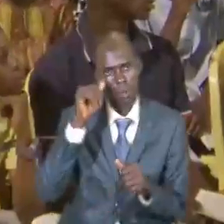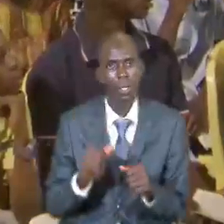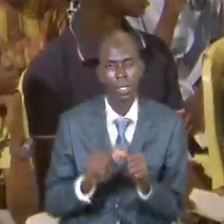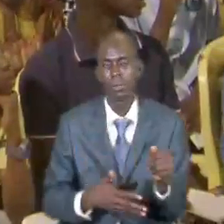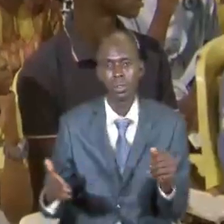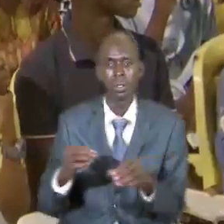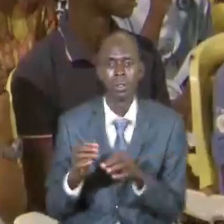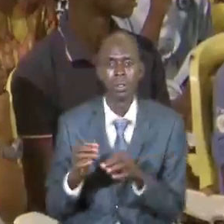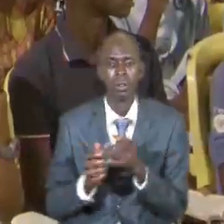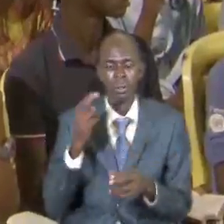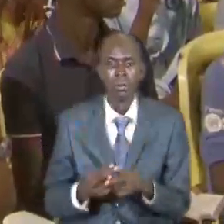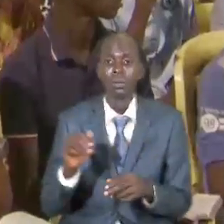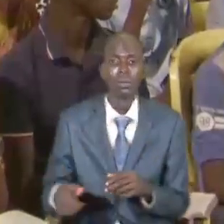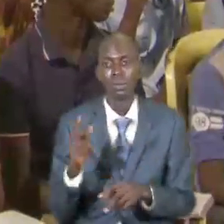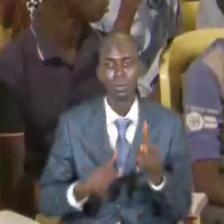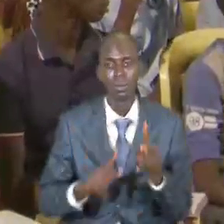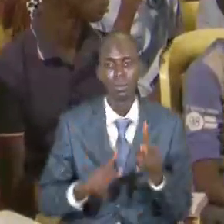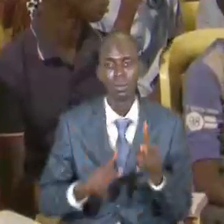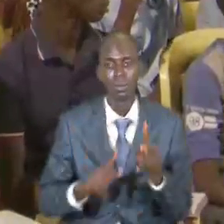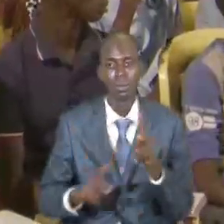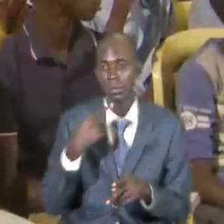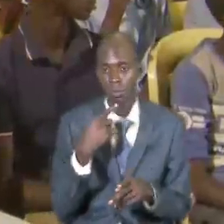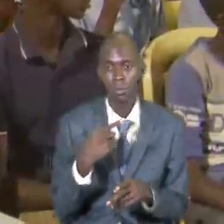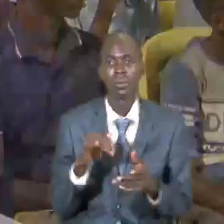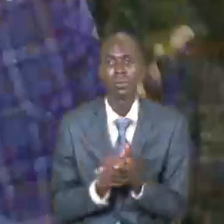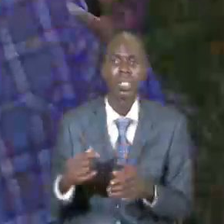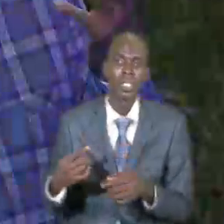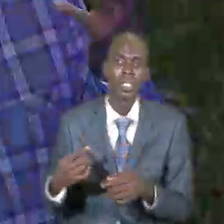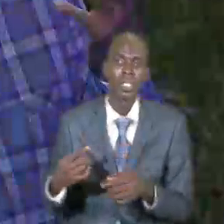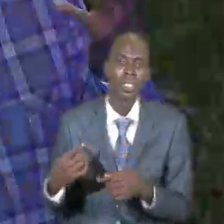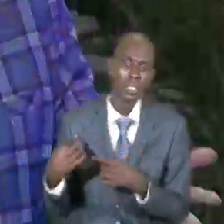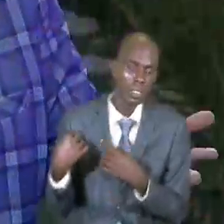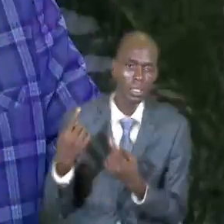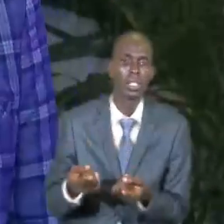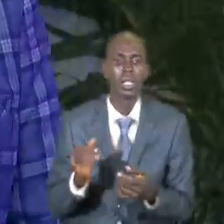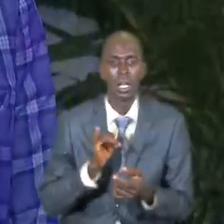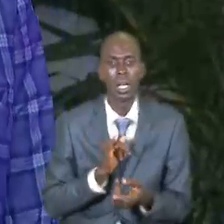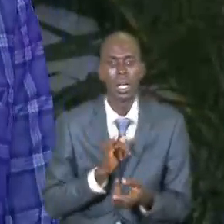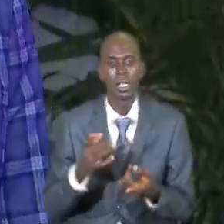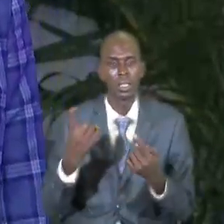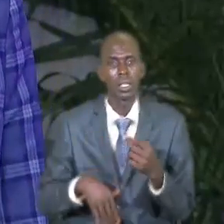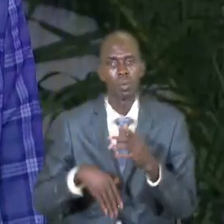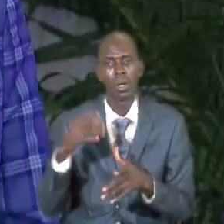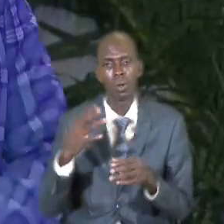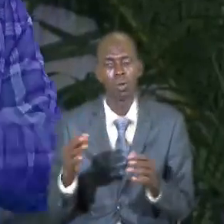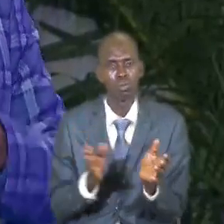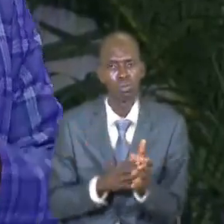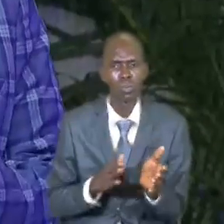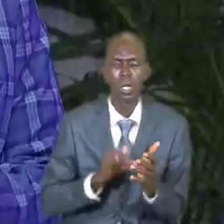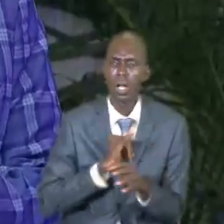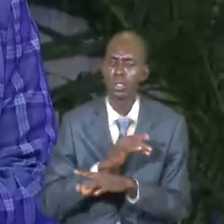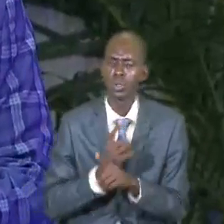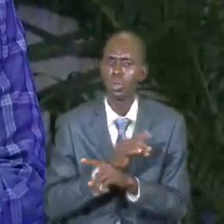say, you know, since I came out of school, I just don't know what to do to move forward. It's